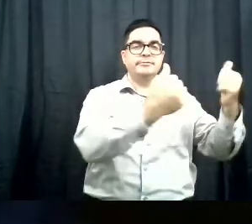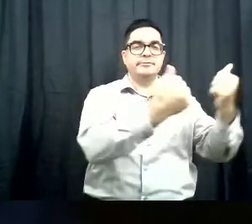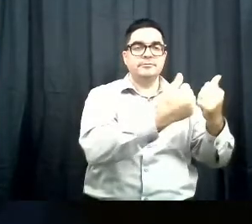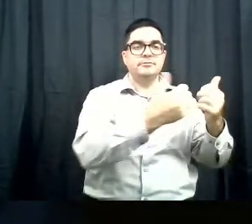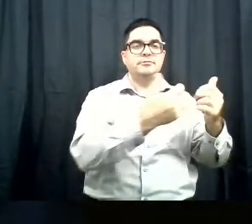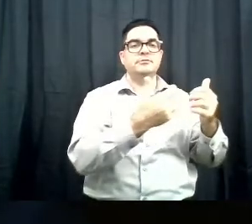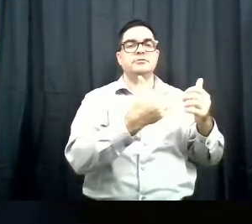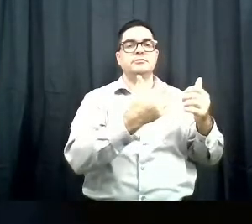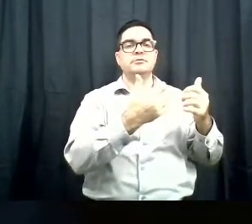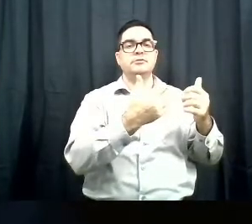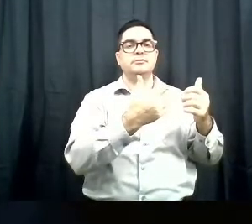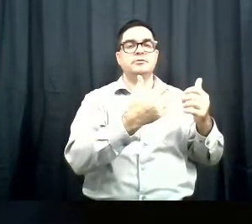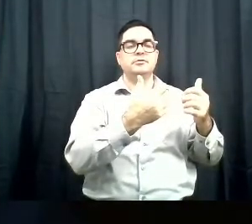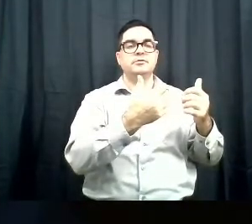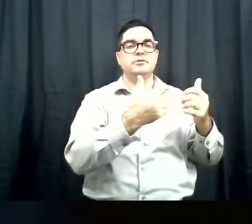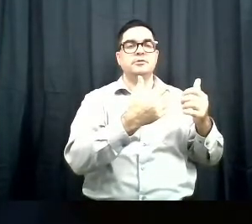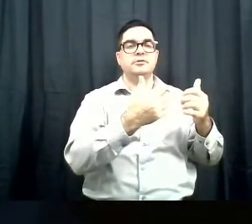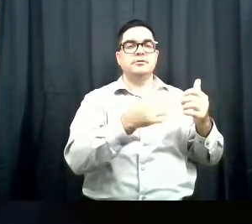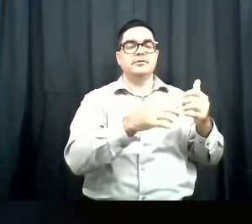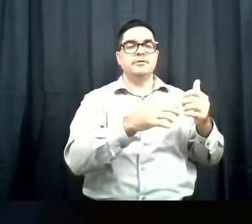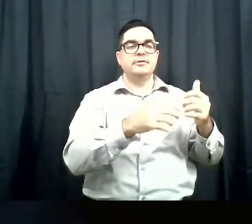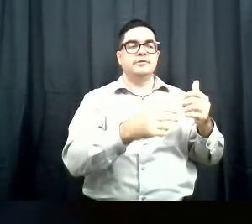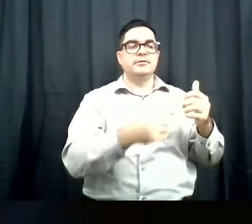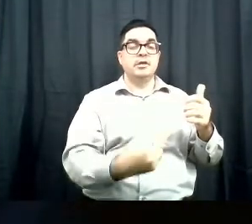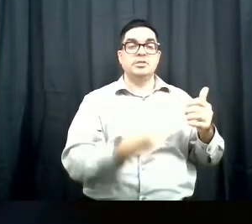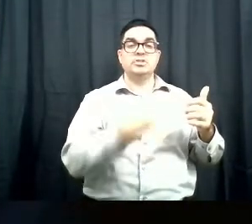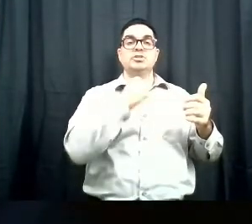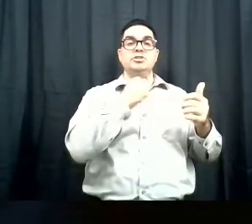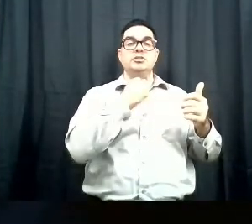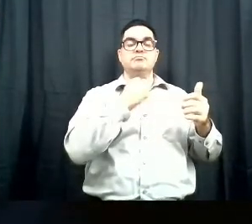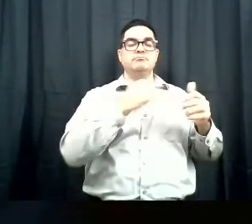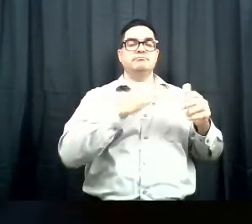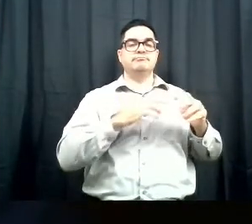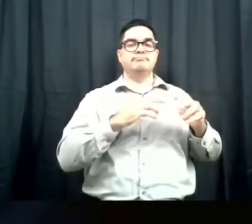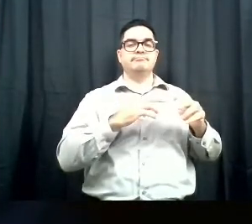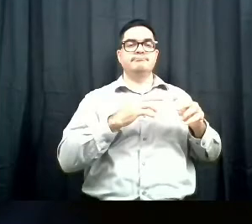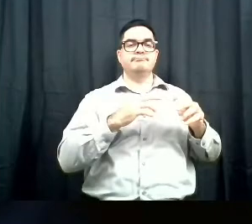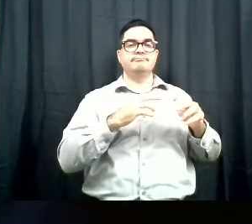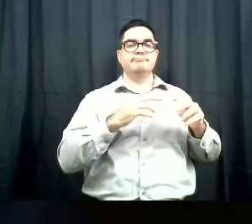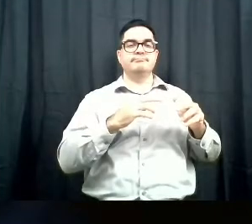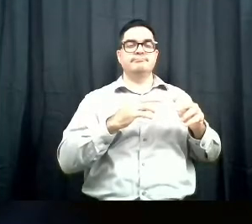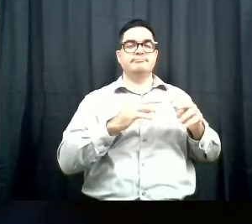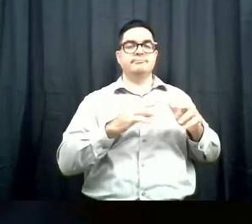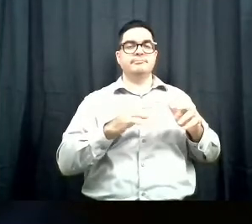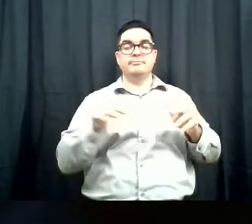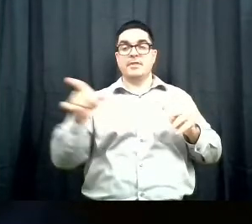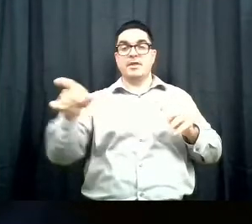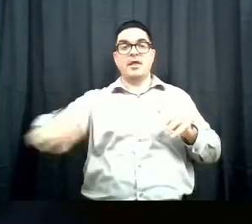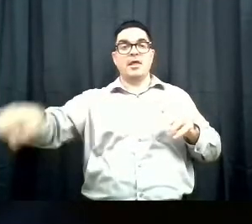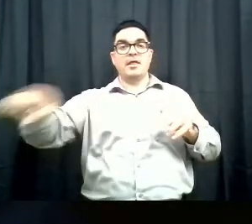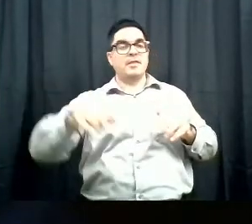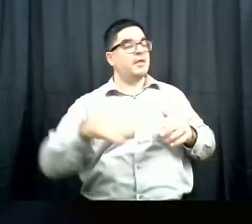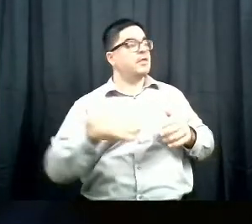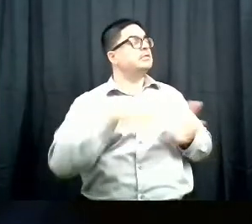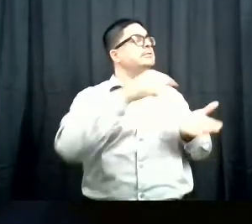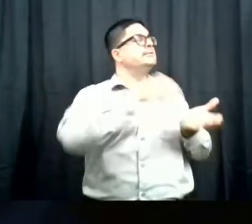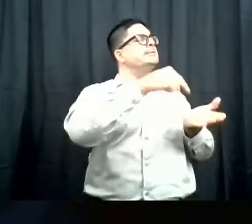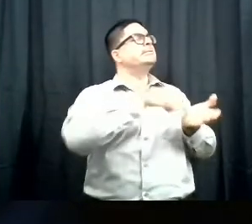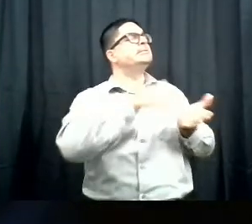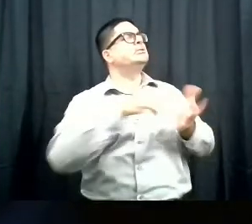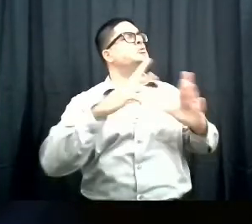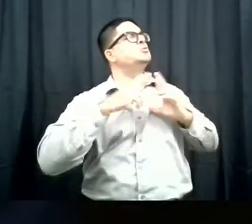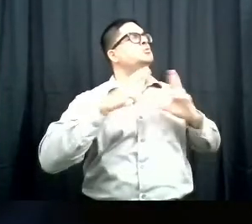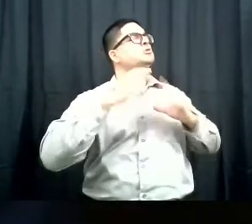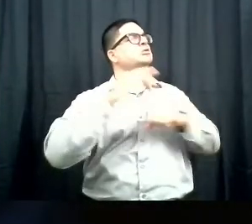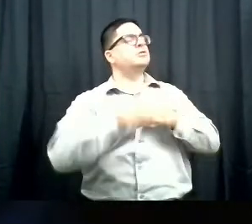rendered unoperational because of this employees requesting retirement through this laws, we need to have